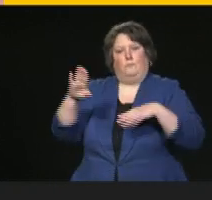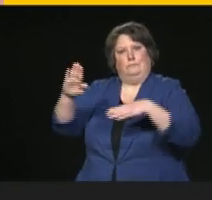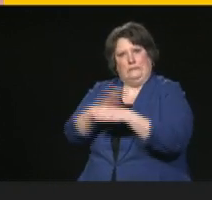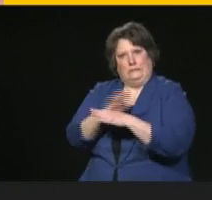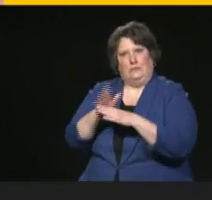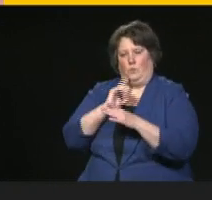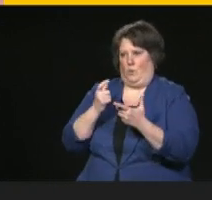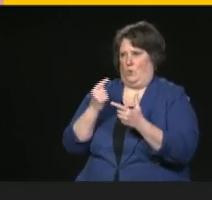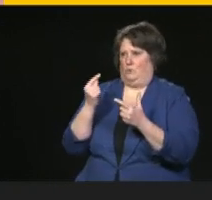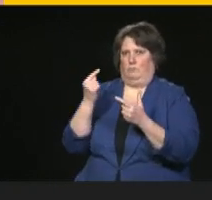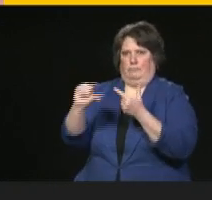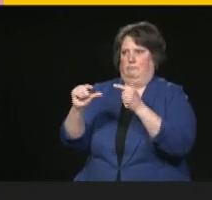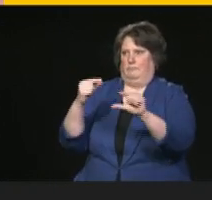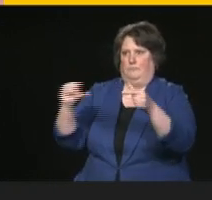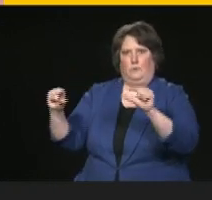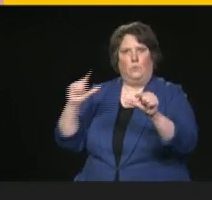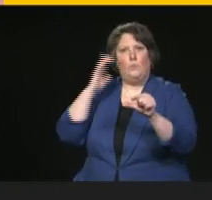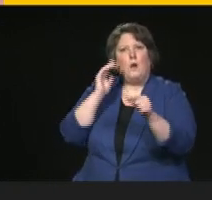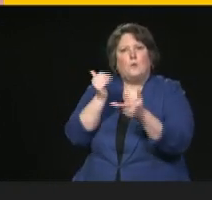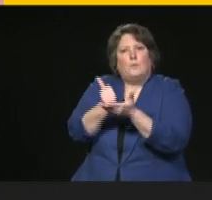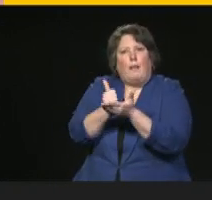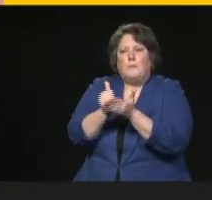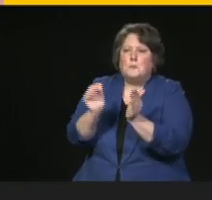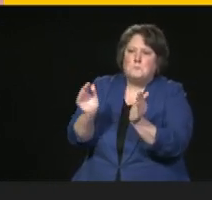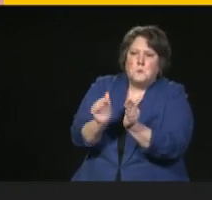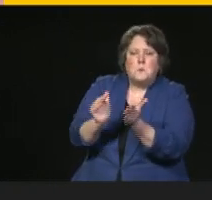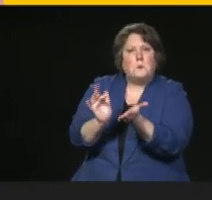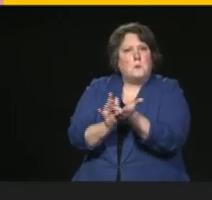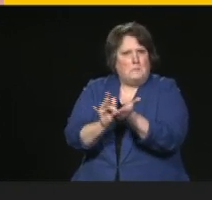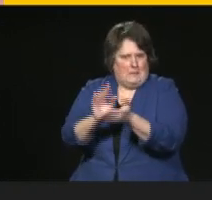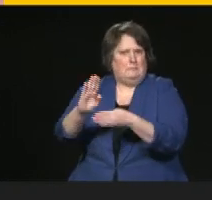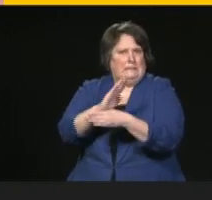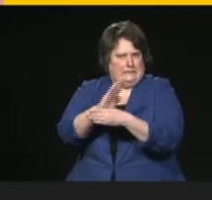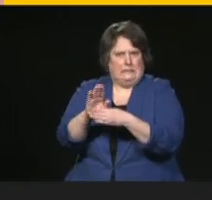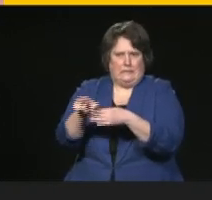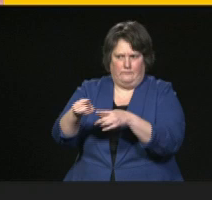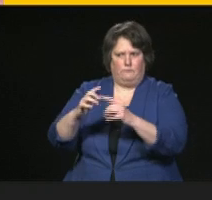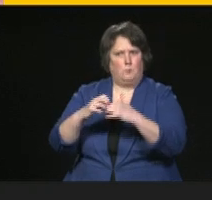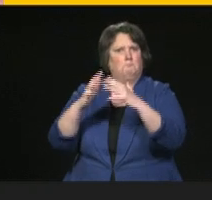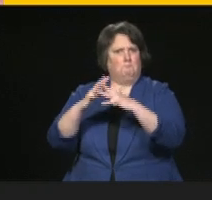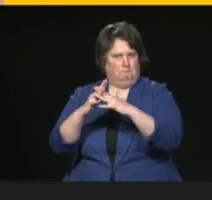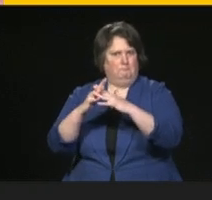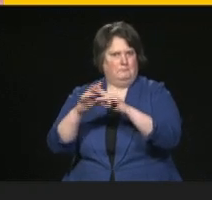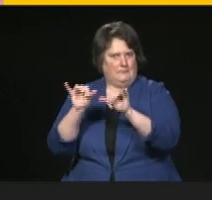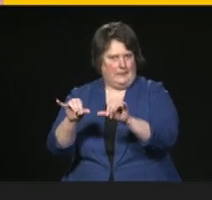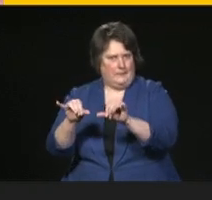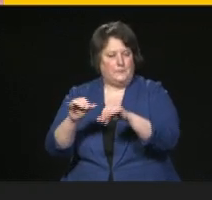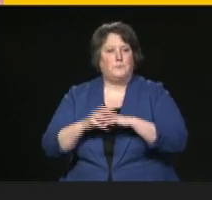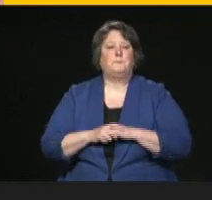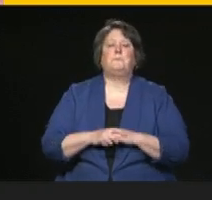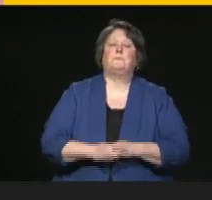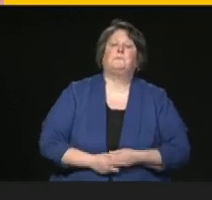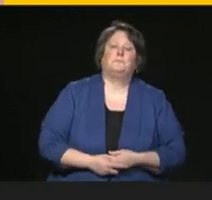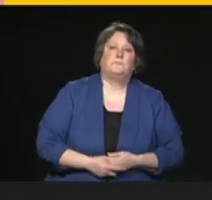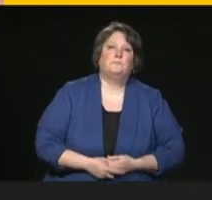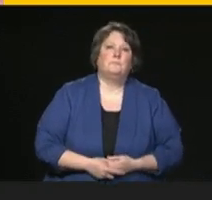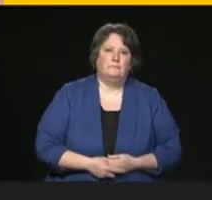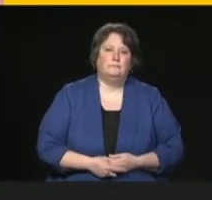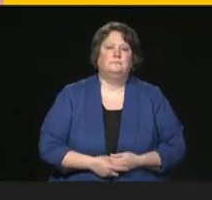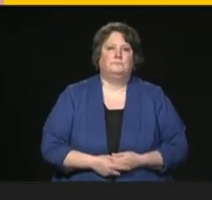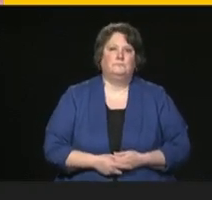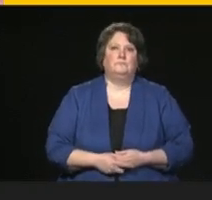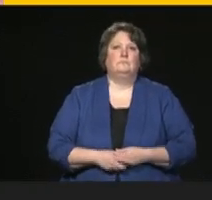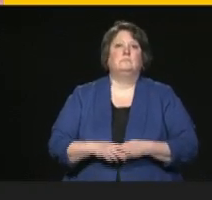coming weeks and months. The second measure that we're announcing, which is just as important, is a 75%